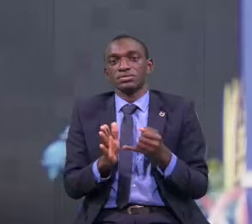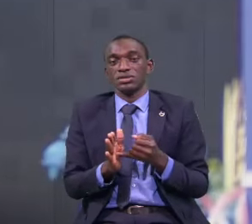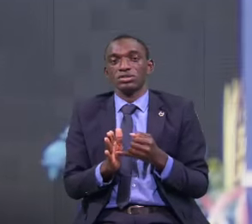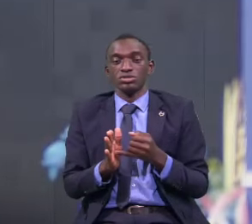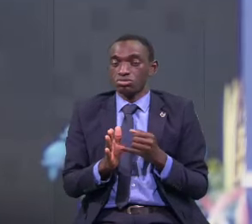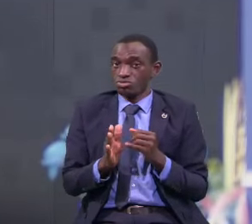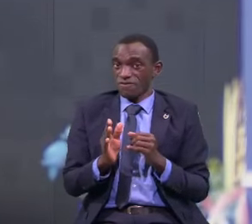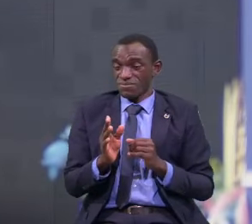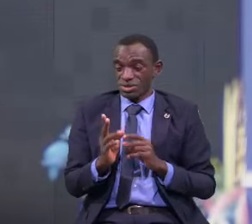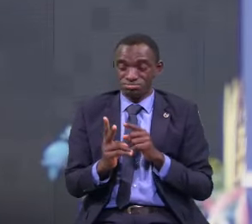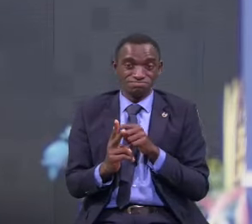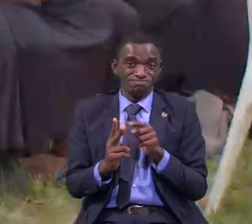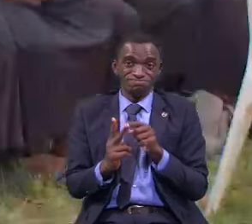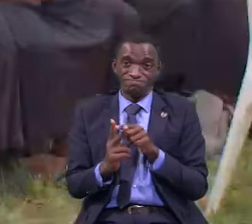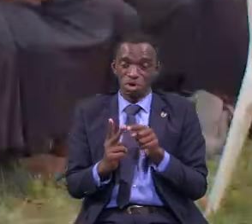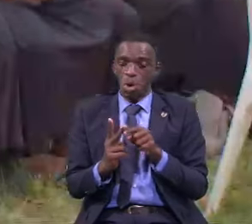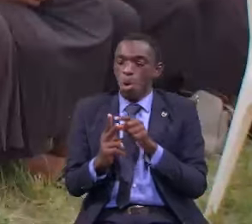Watch and pray.